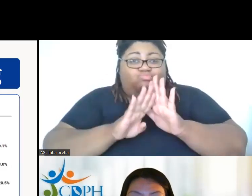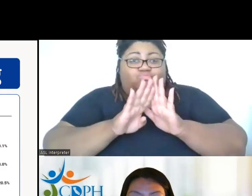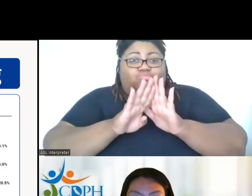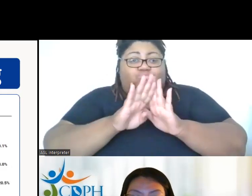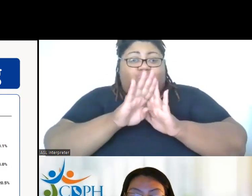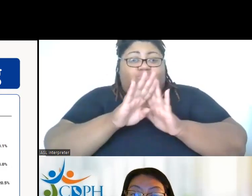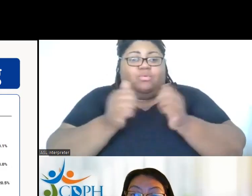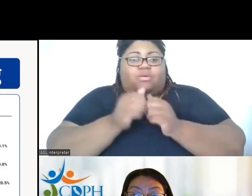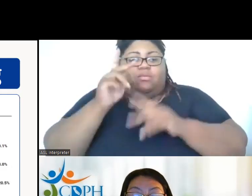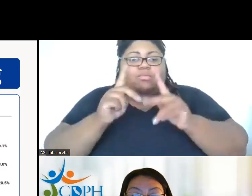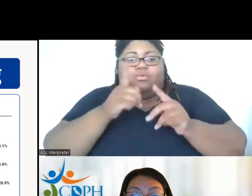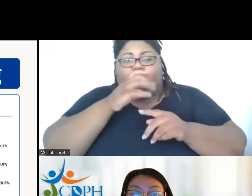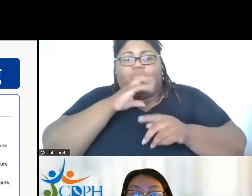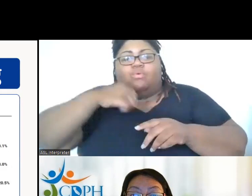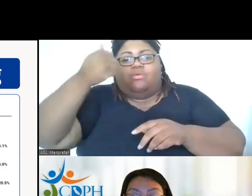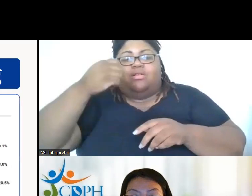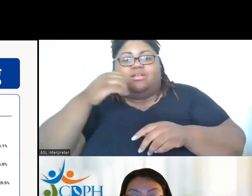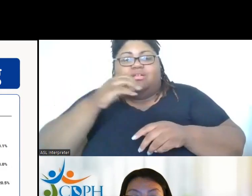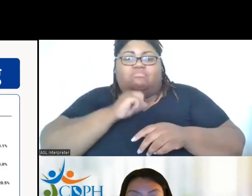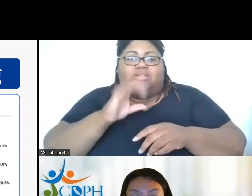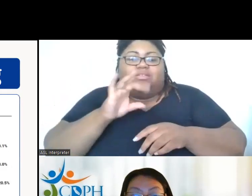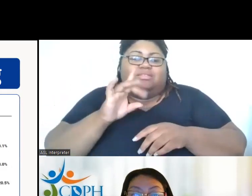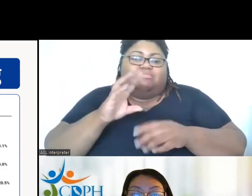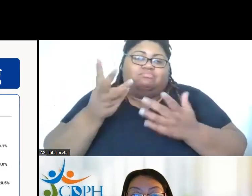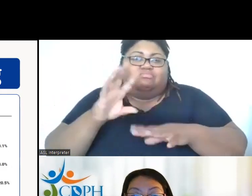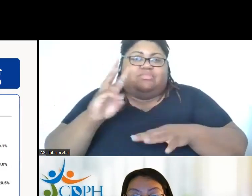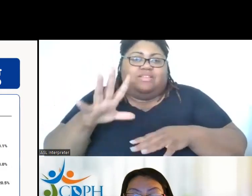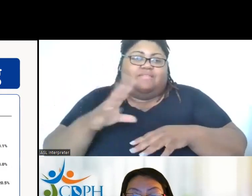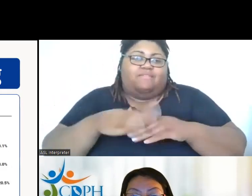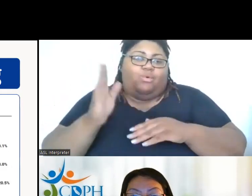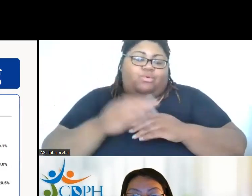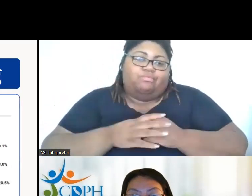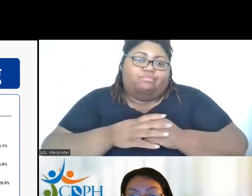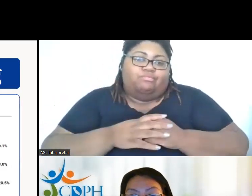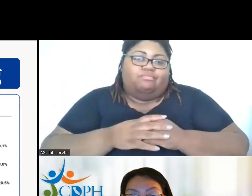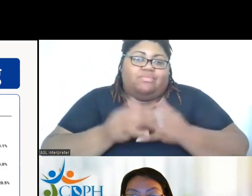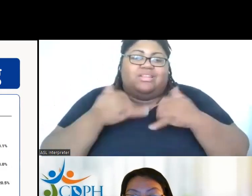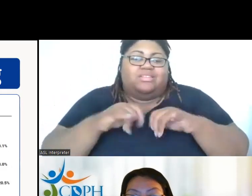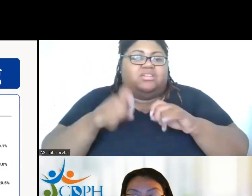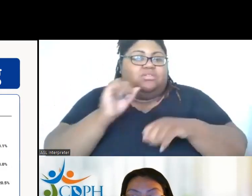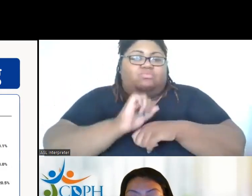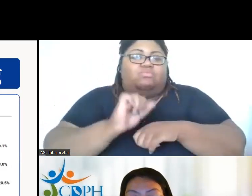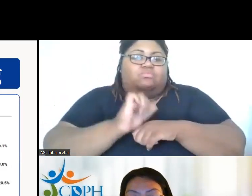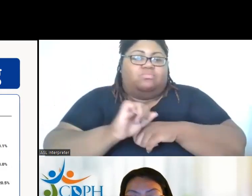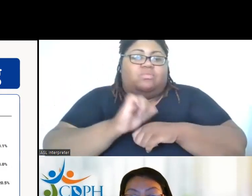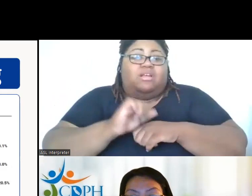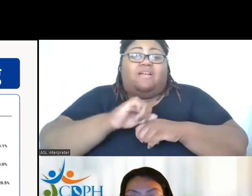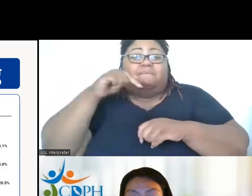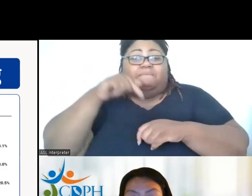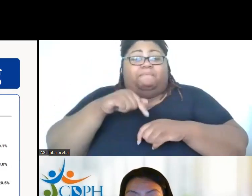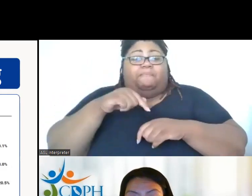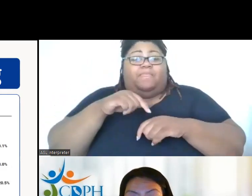than 65. So there's still more work to be done. Although this population does have the highest rates